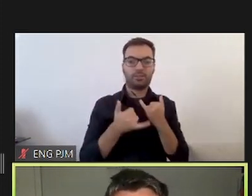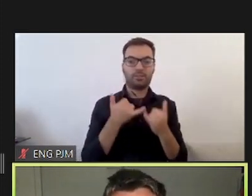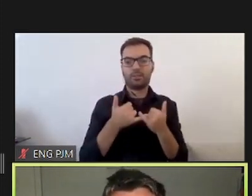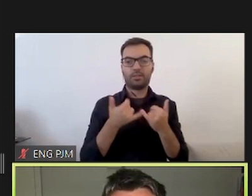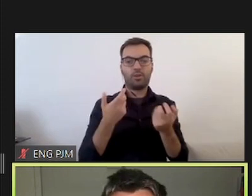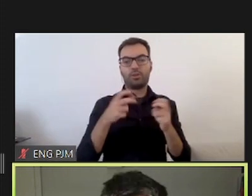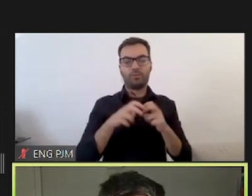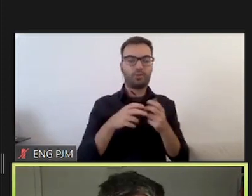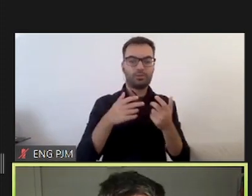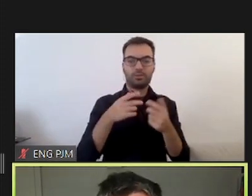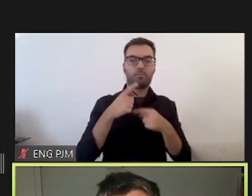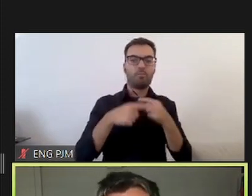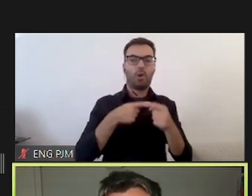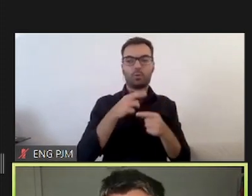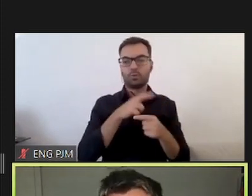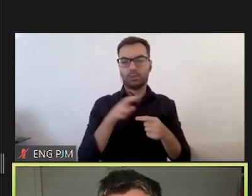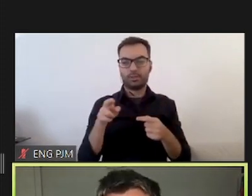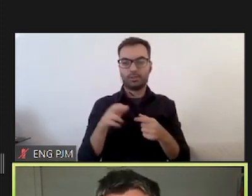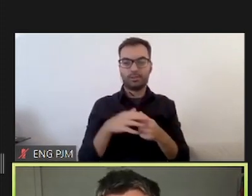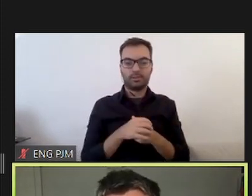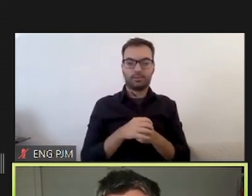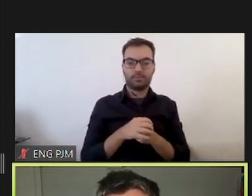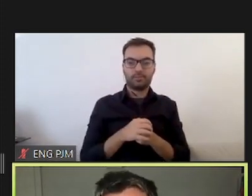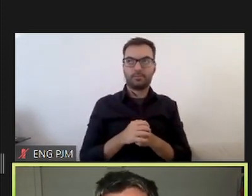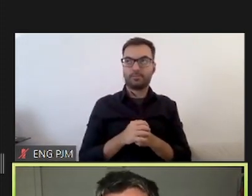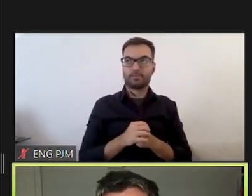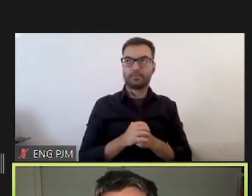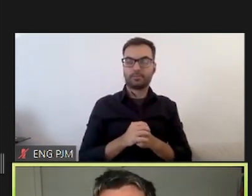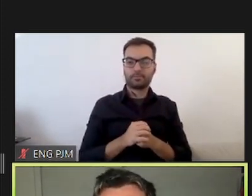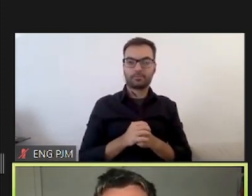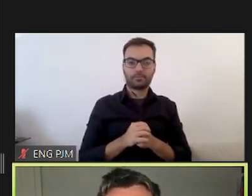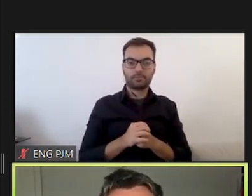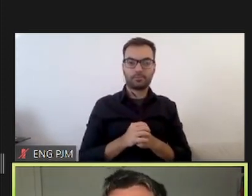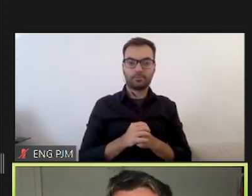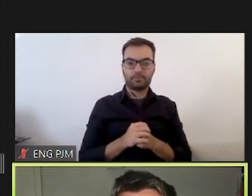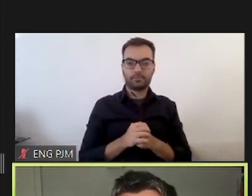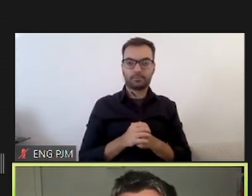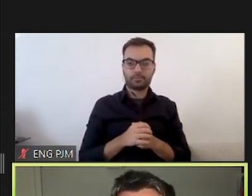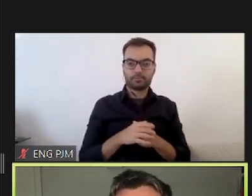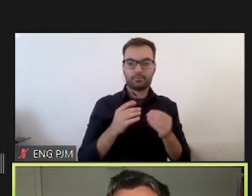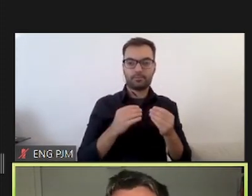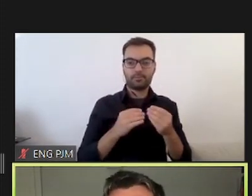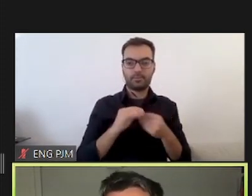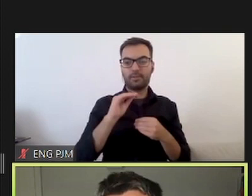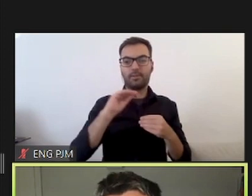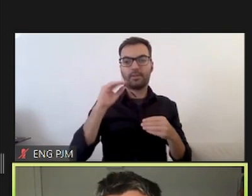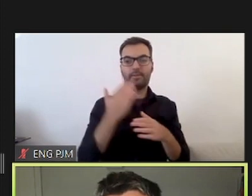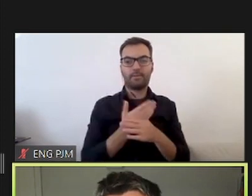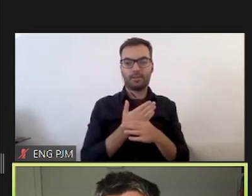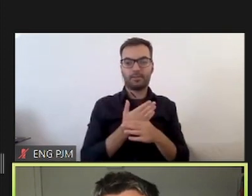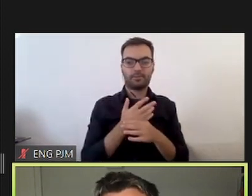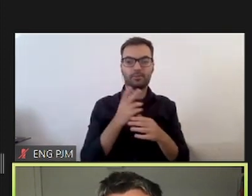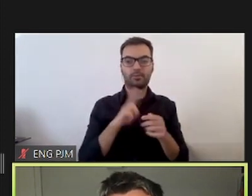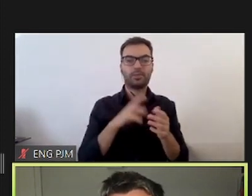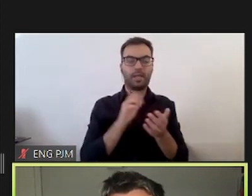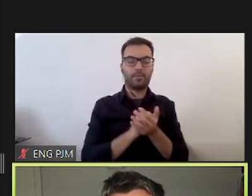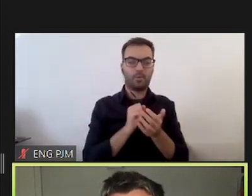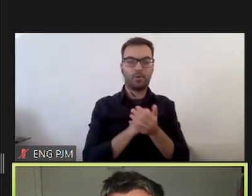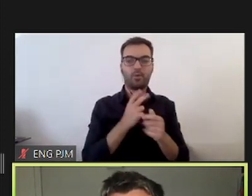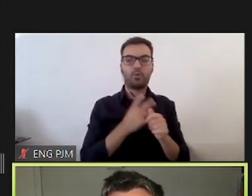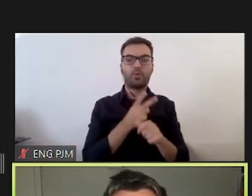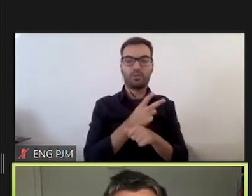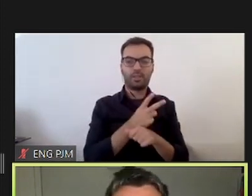building some product on the daily basis. And there is more and more companies doing the accessibility